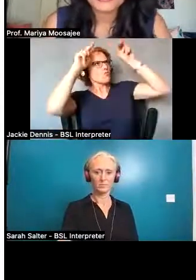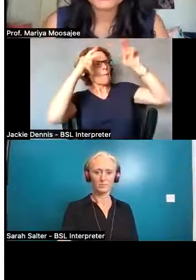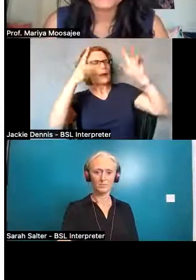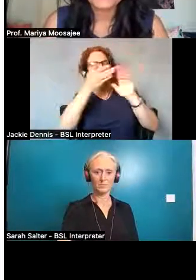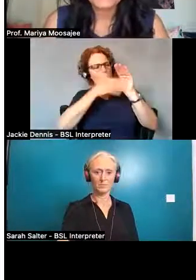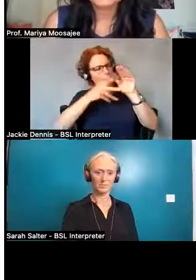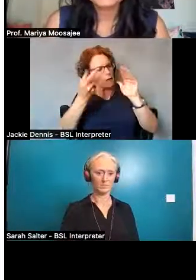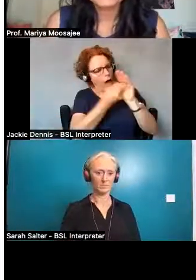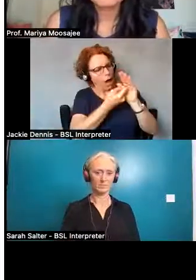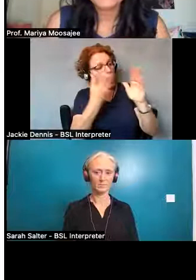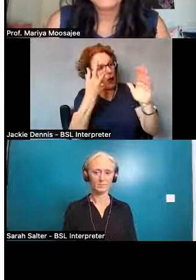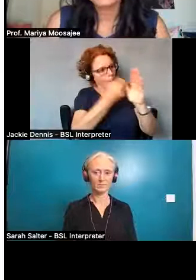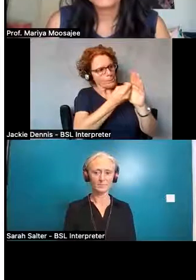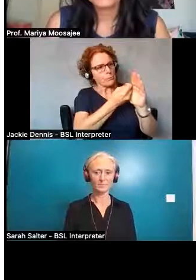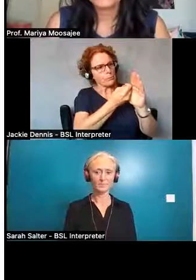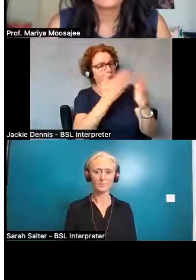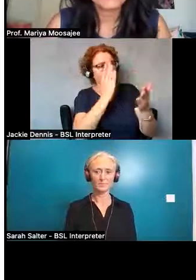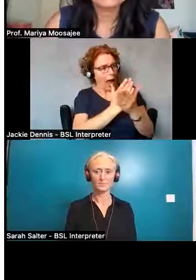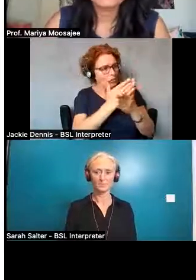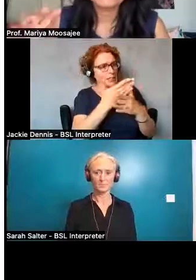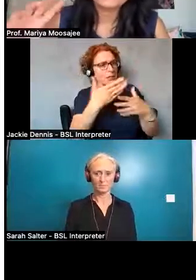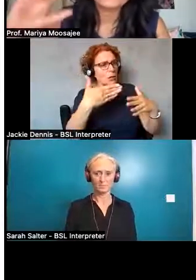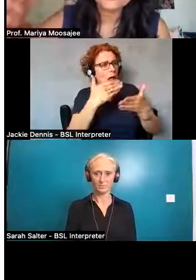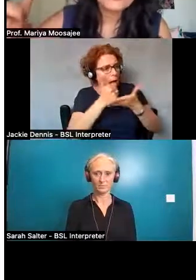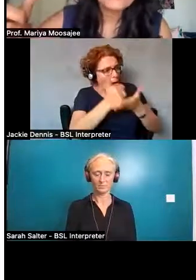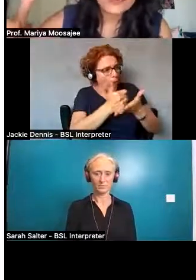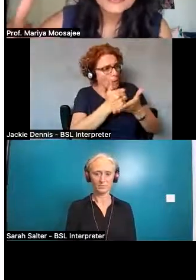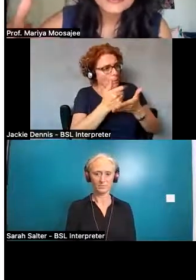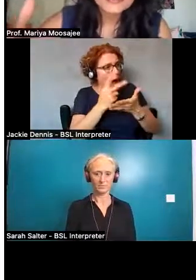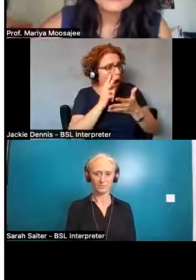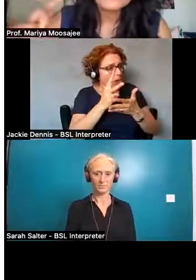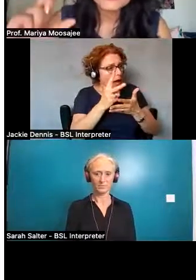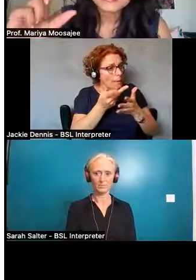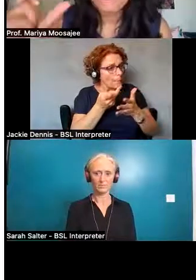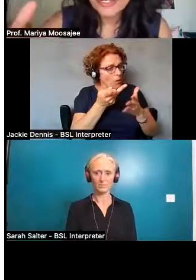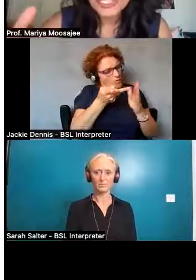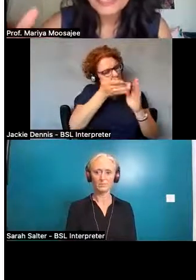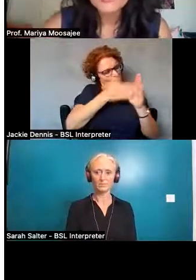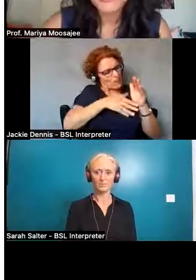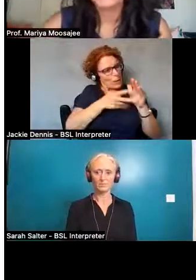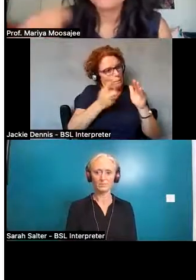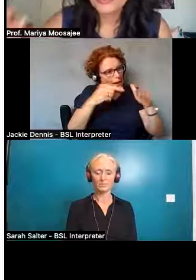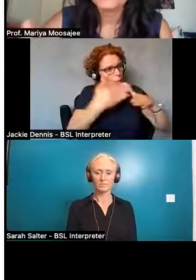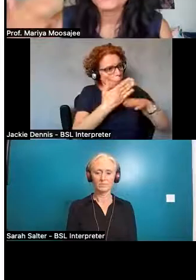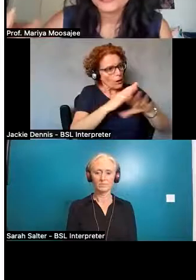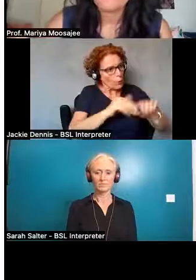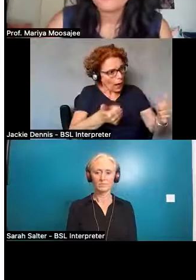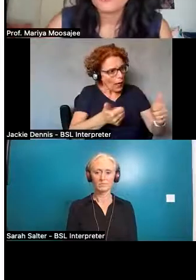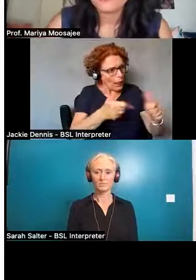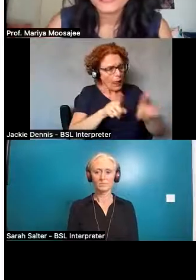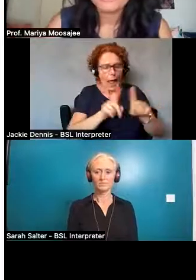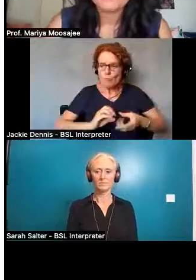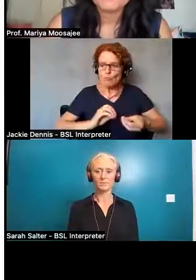subretinal injection, and to see if it actually can help to restore the retina its function and produce enough